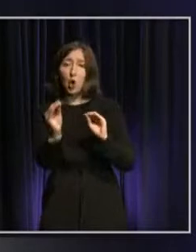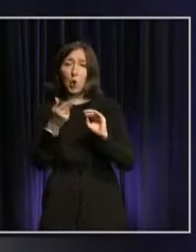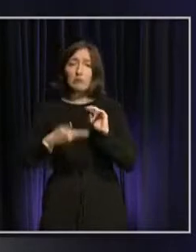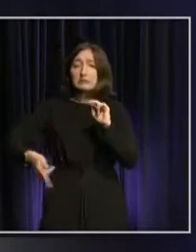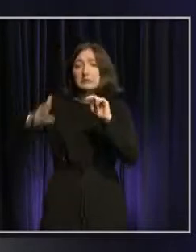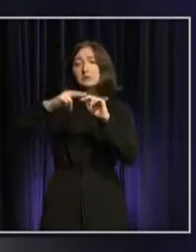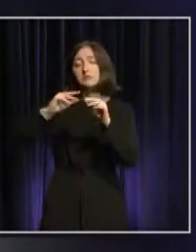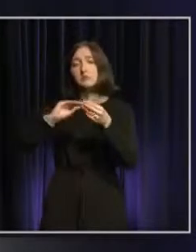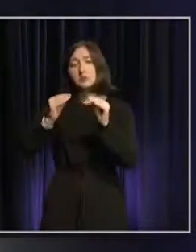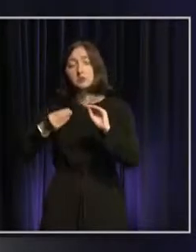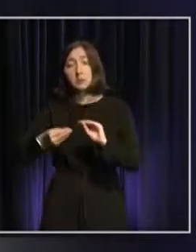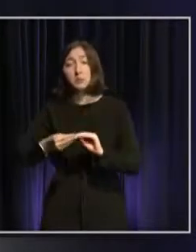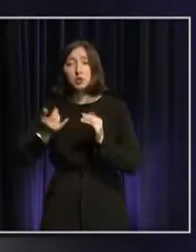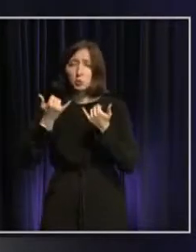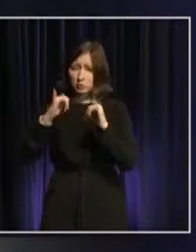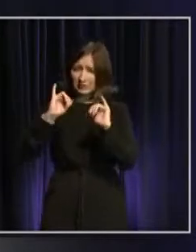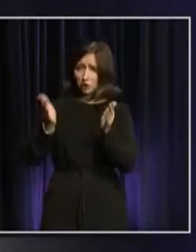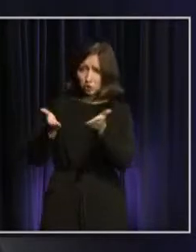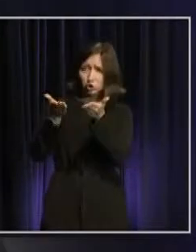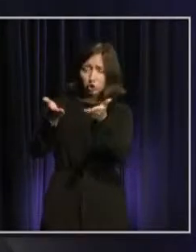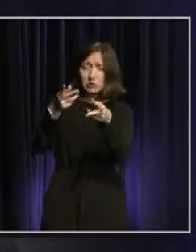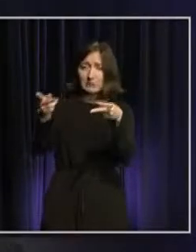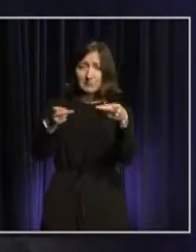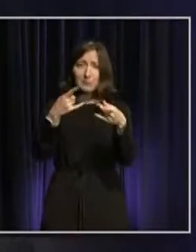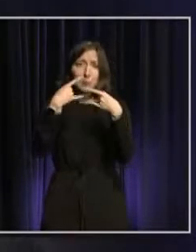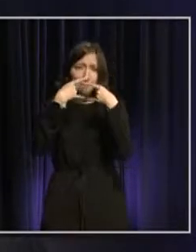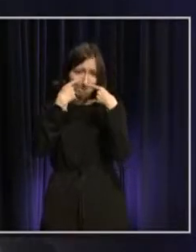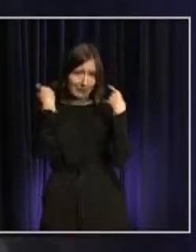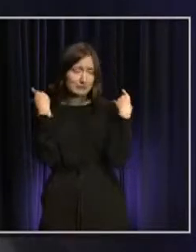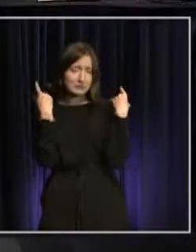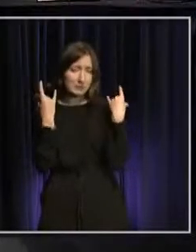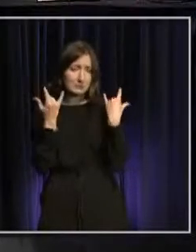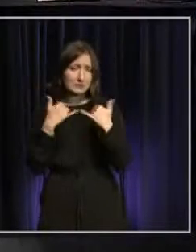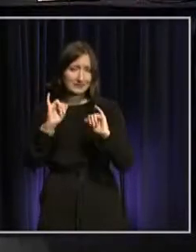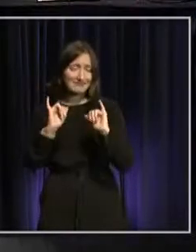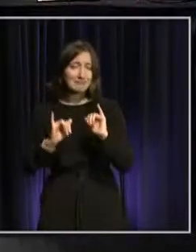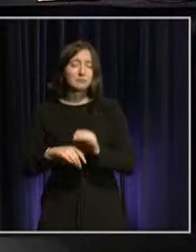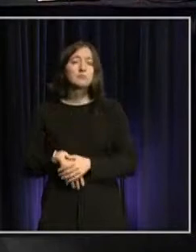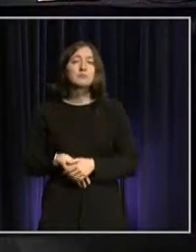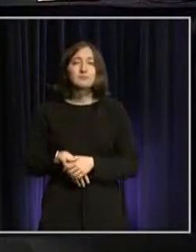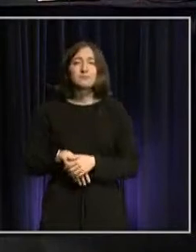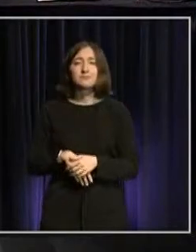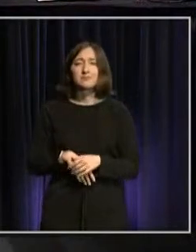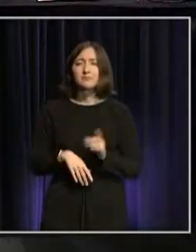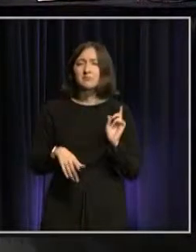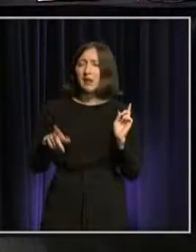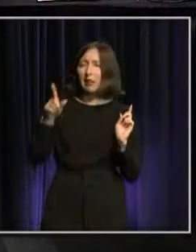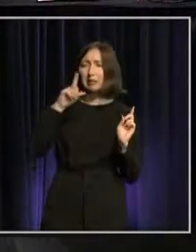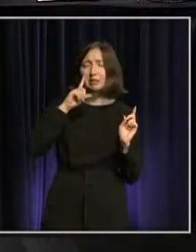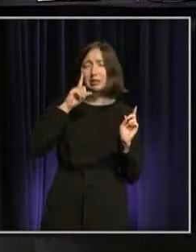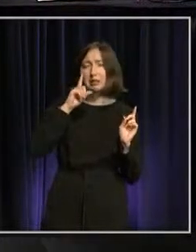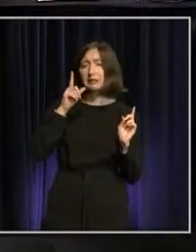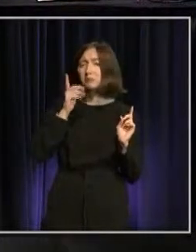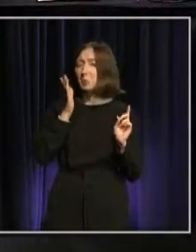and the public health recommendation is for individuals to continue to mask up. We have a little better